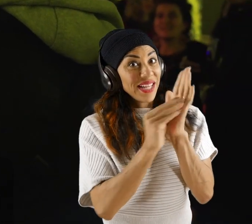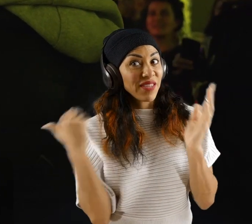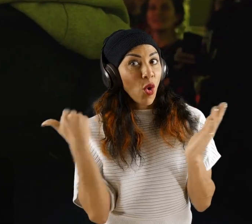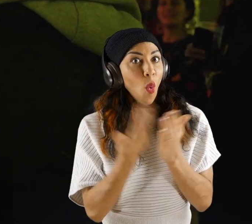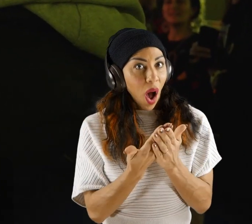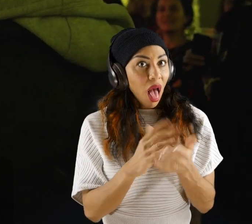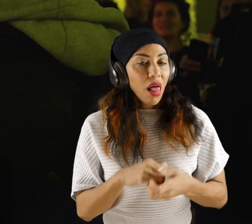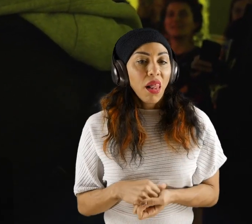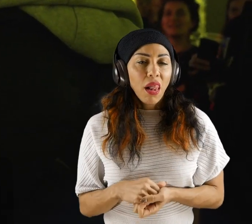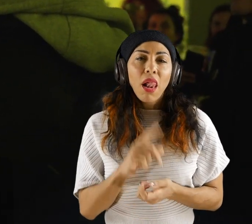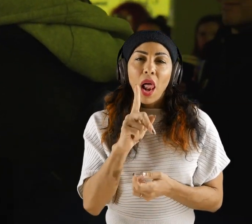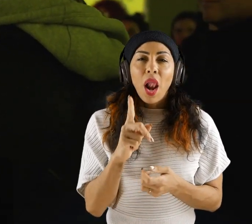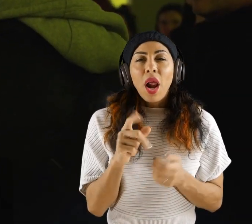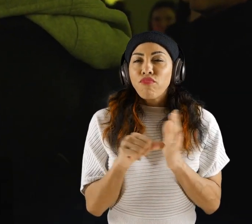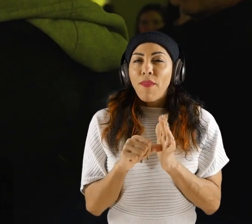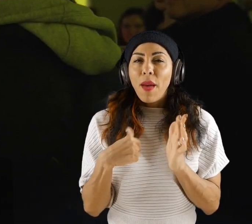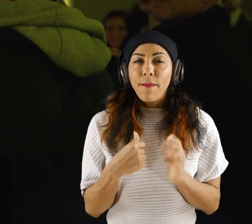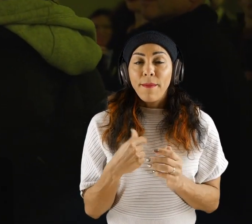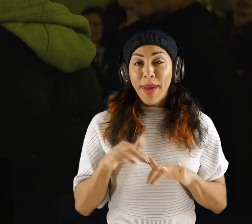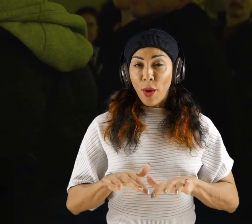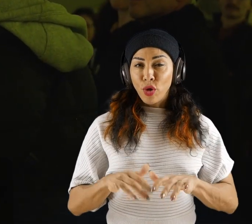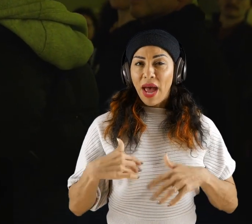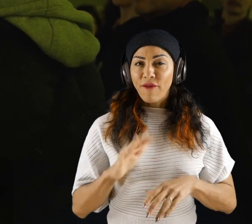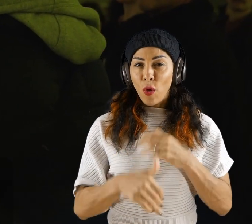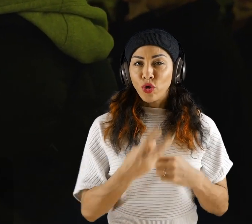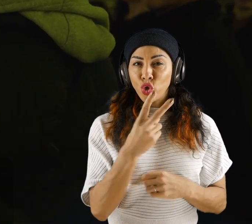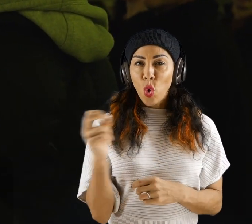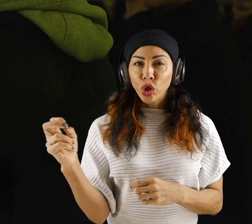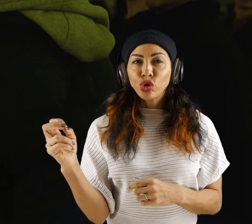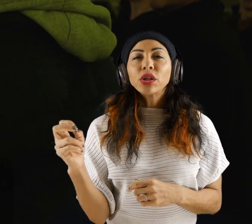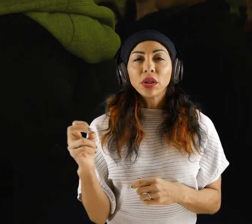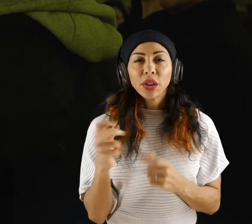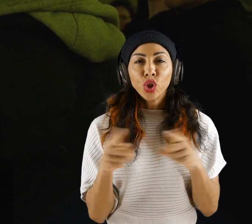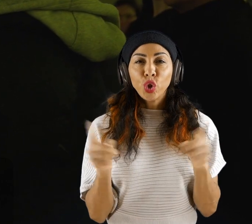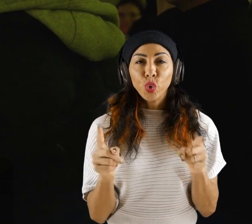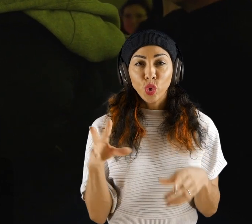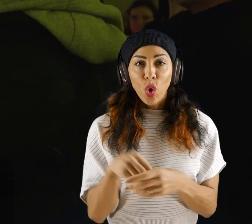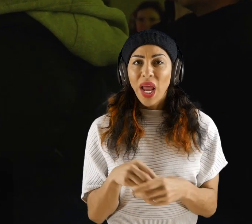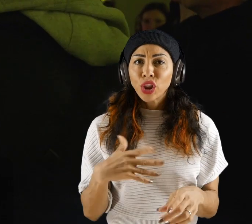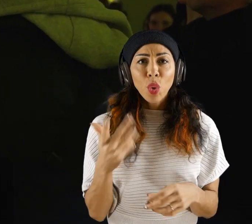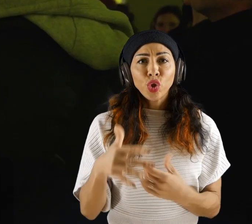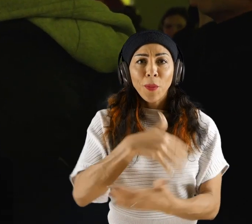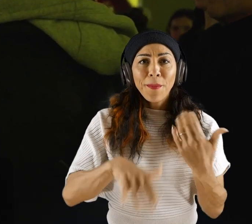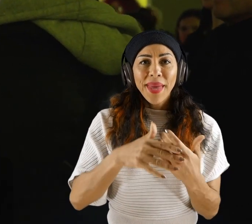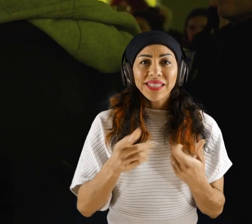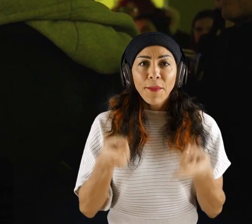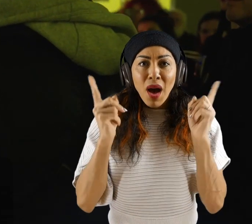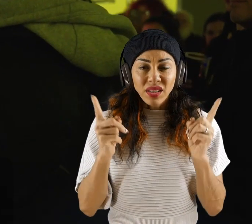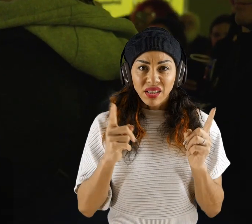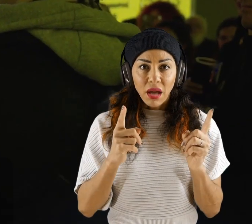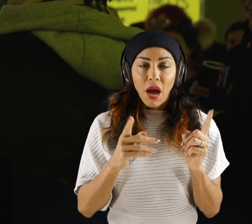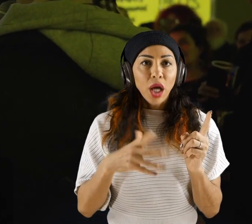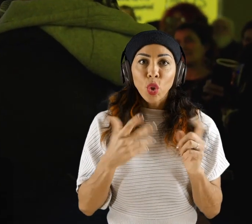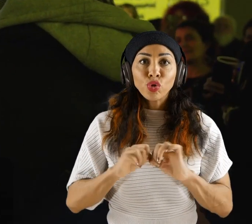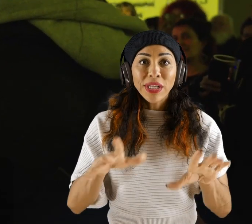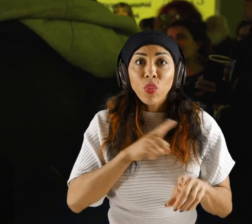like 200 tunes on my computer, but I don't know how to mix and master, and I don't want to release them unless they're up to that quality, because a lot of tunes I hear nowadays are so polished. So